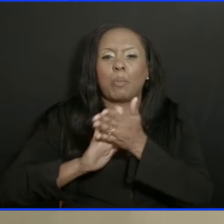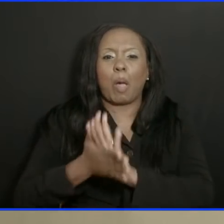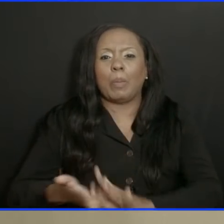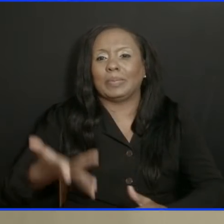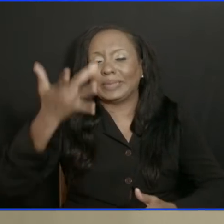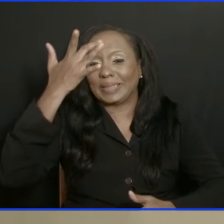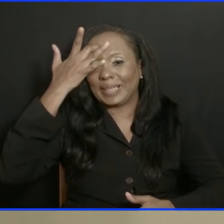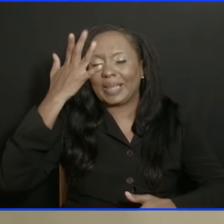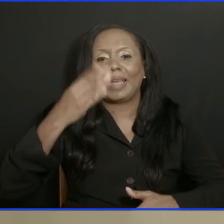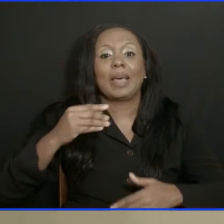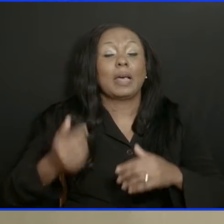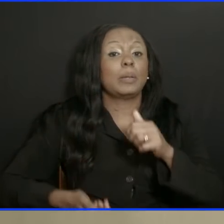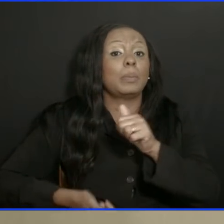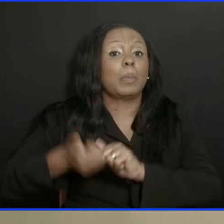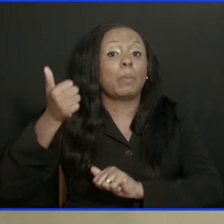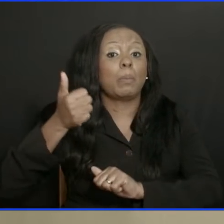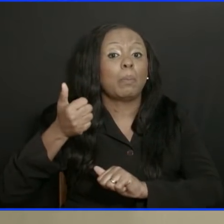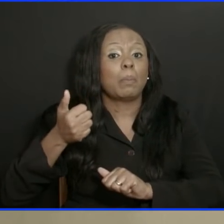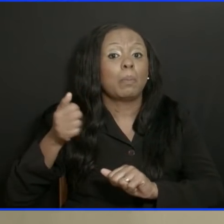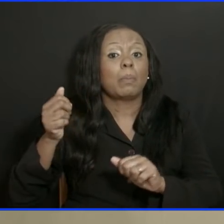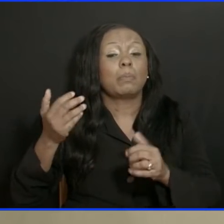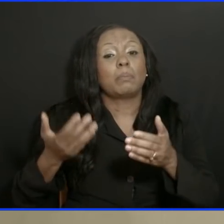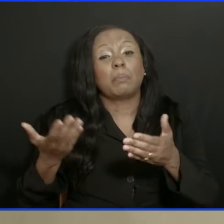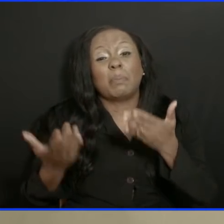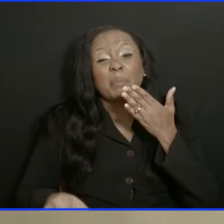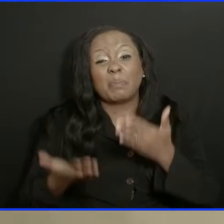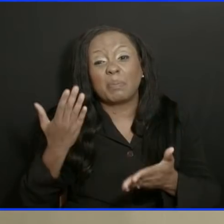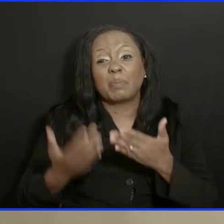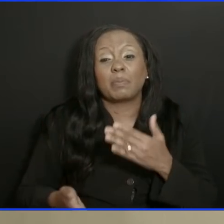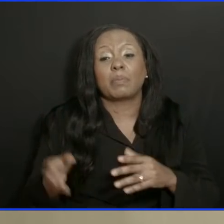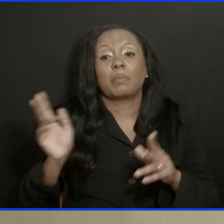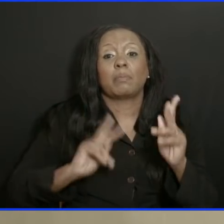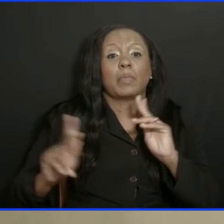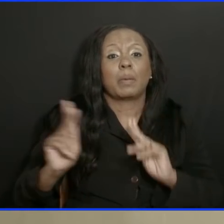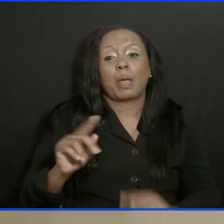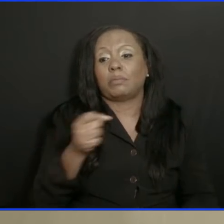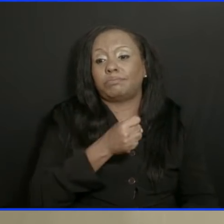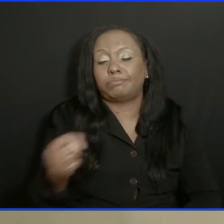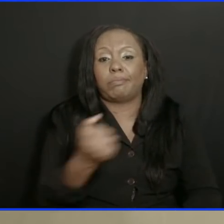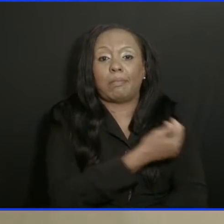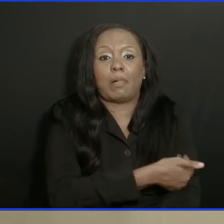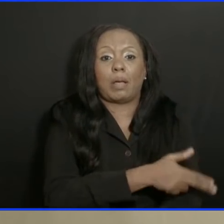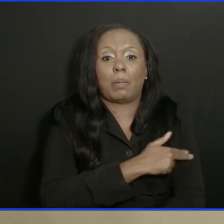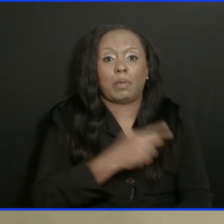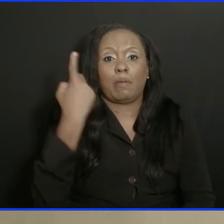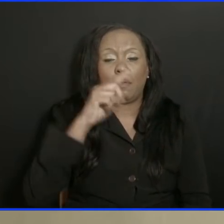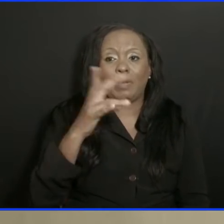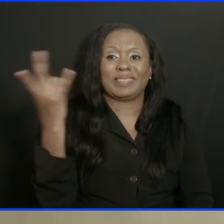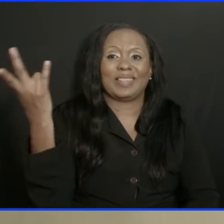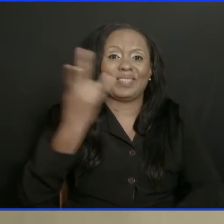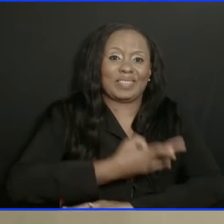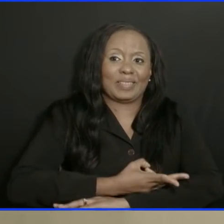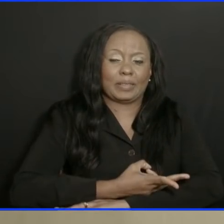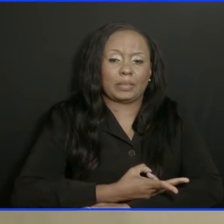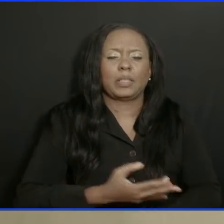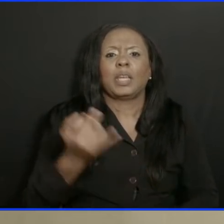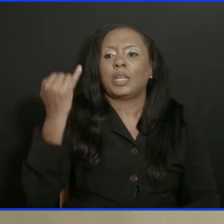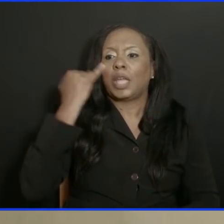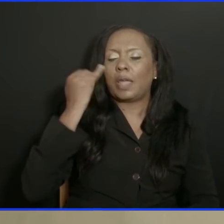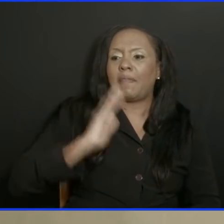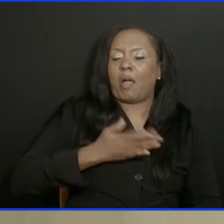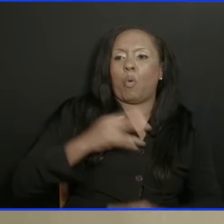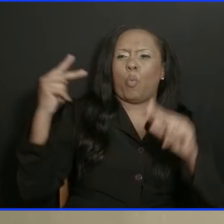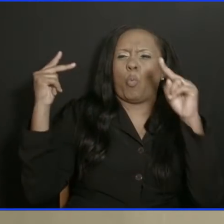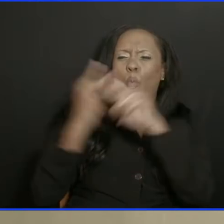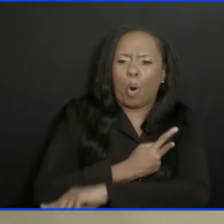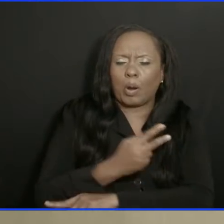maximum, persons would be in hospital on average for 7 days. So if you're looking at the 3% scenario, which is the